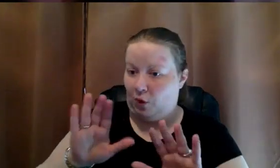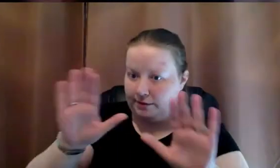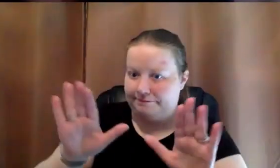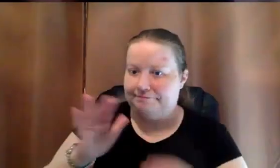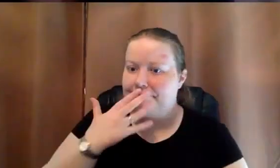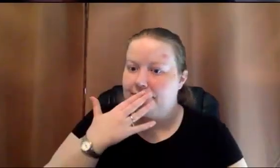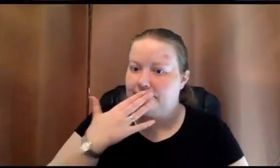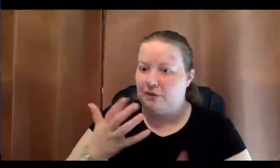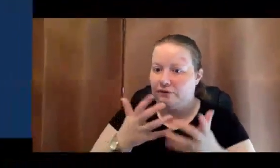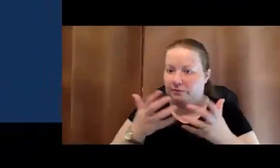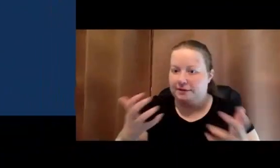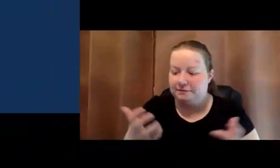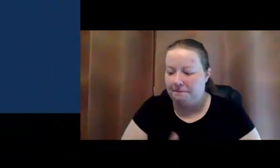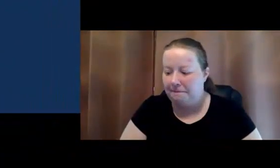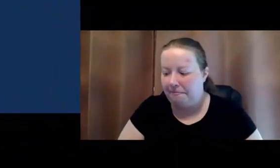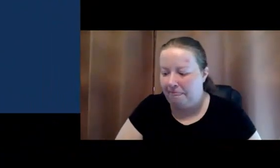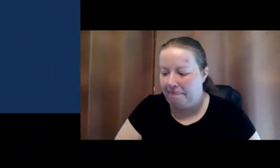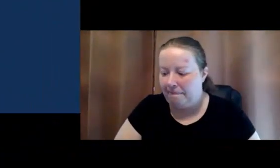much.